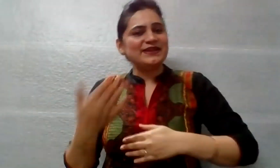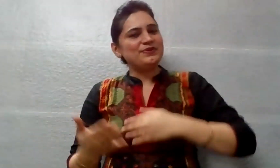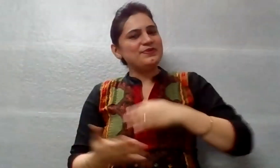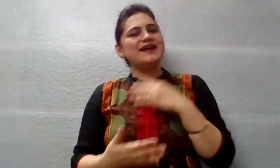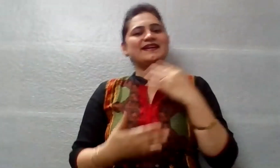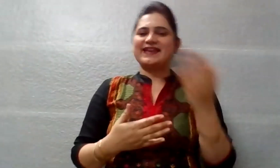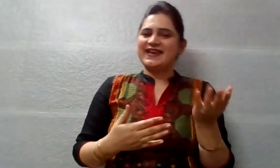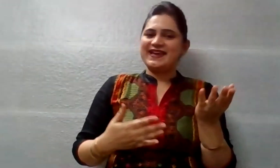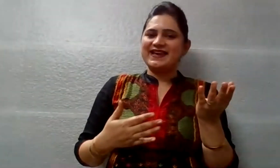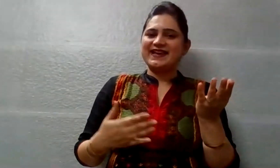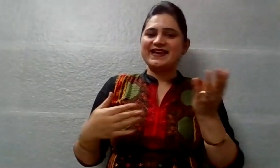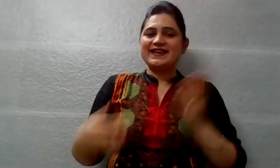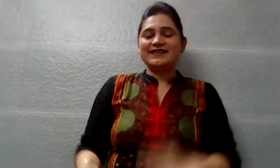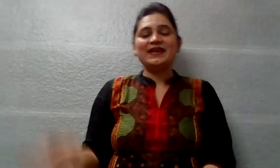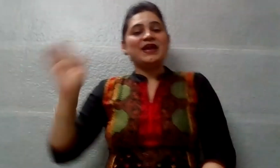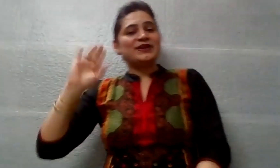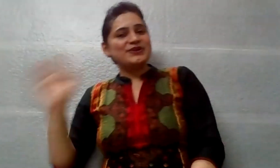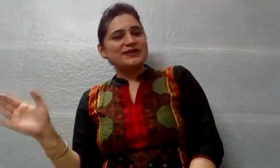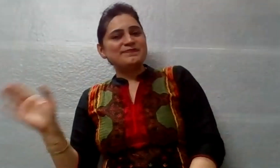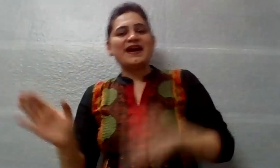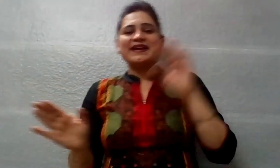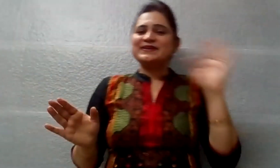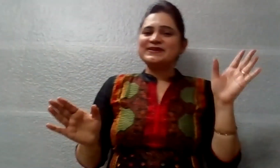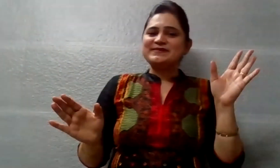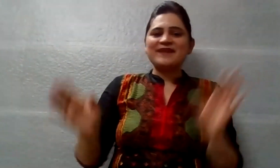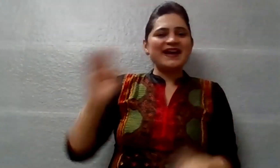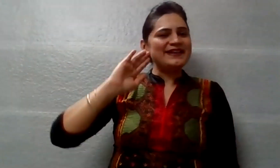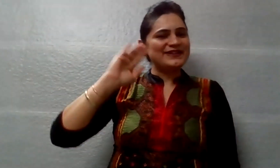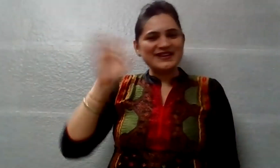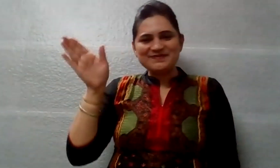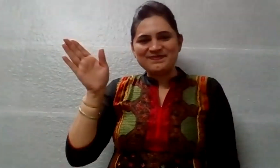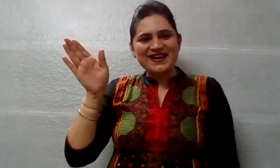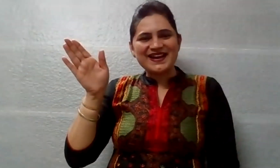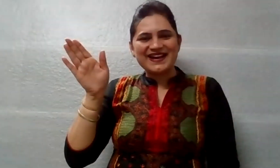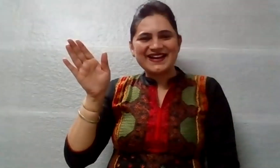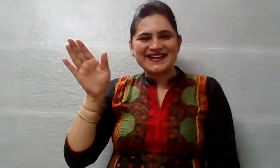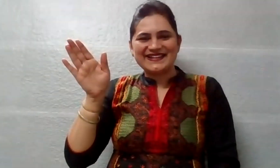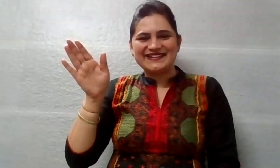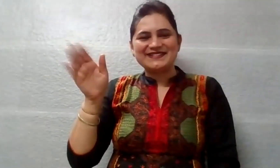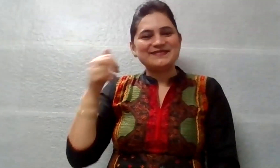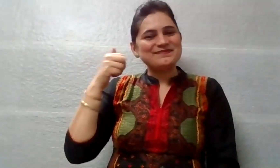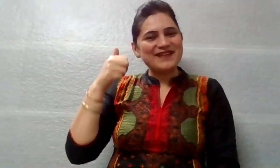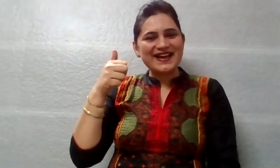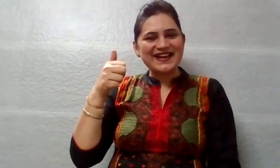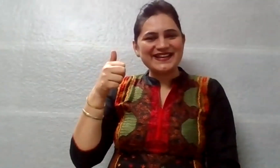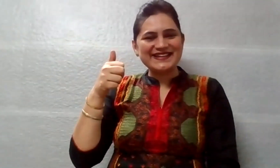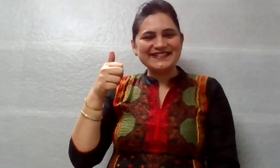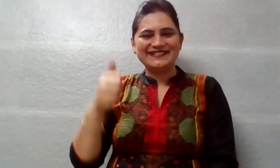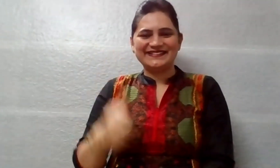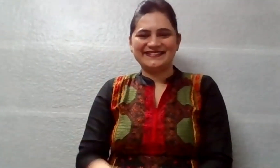you again. Goodbye, goodbye, goodbye. Bye.